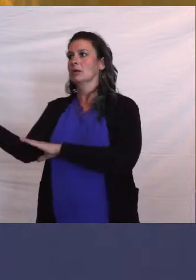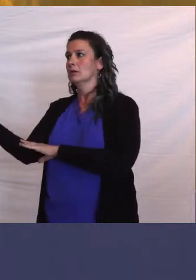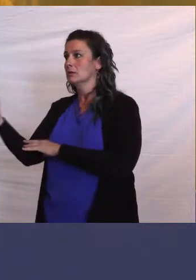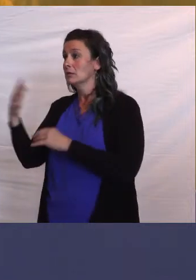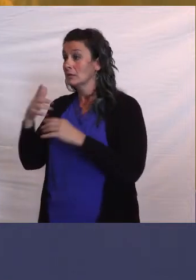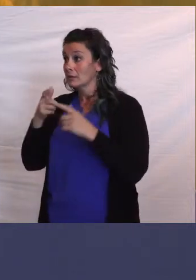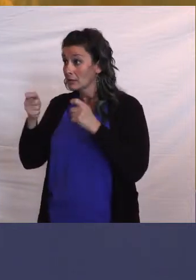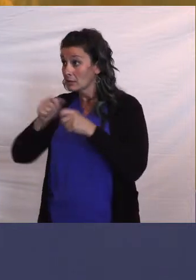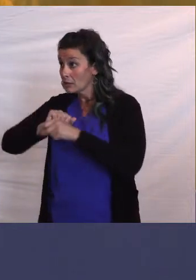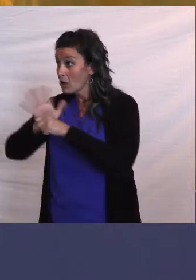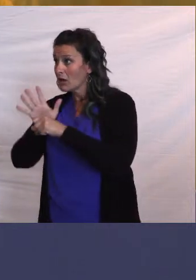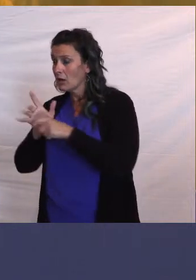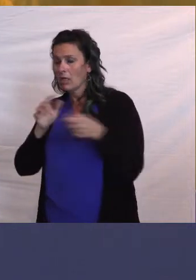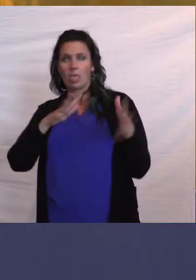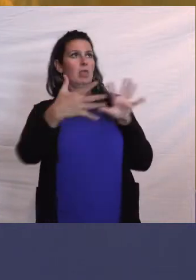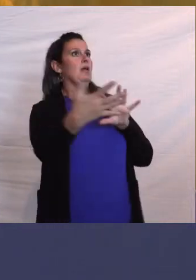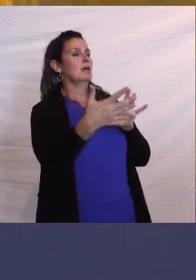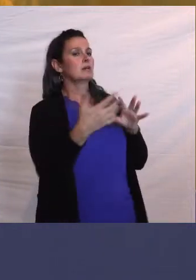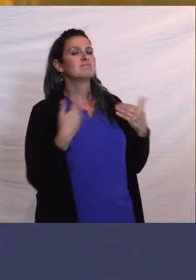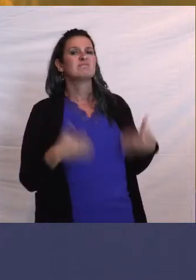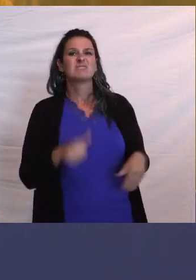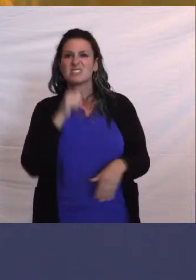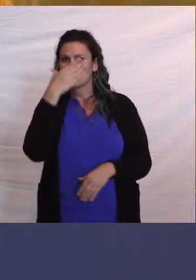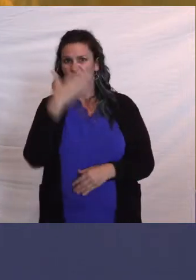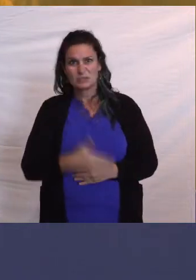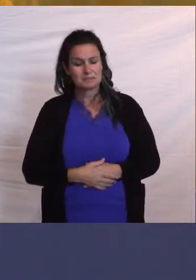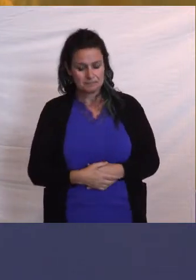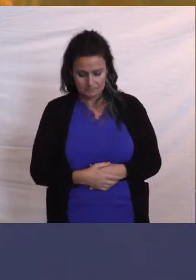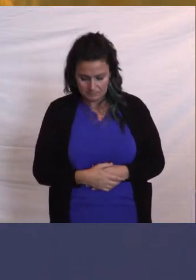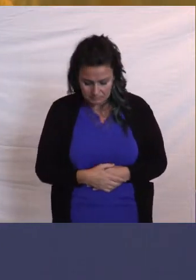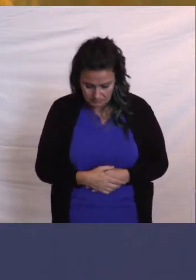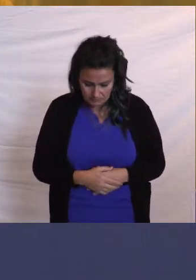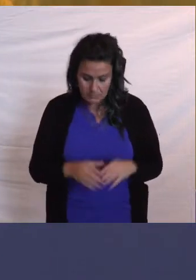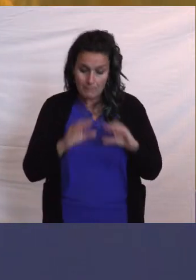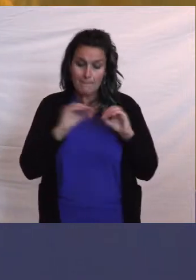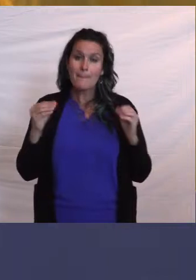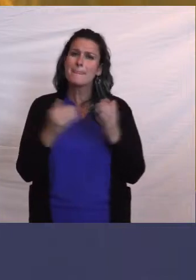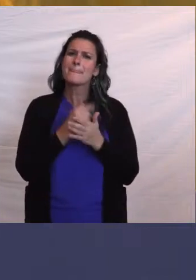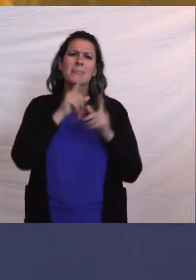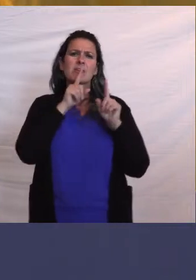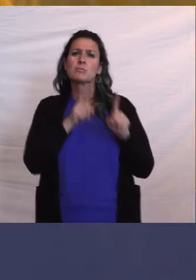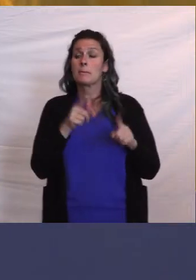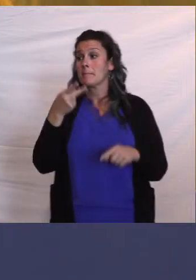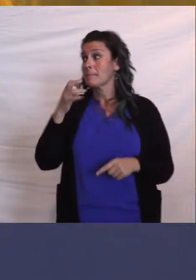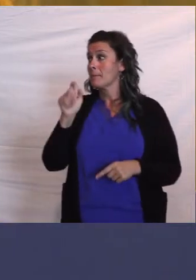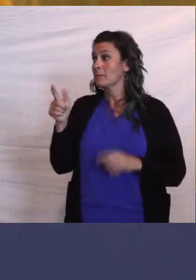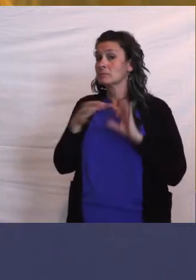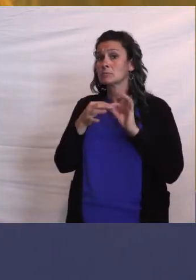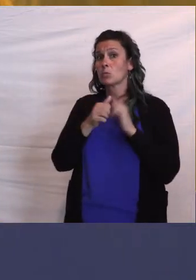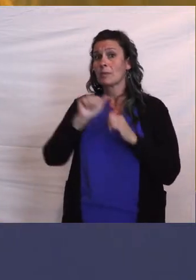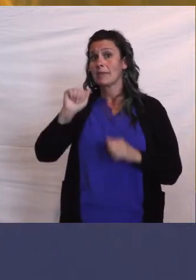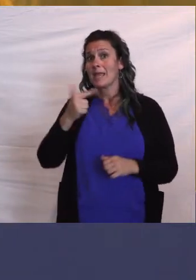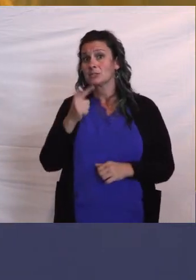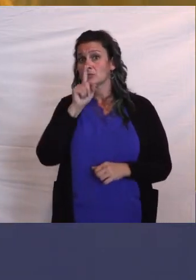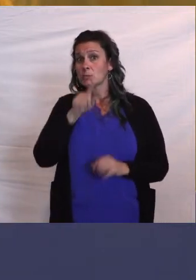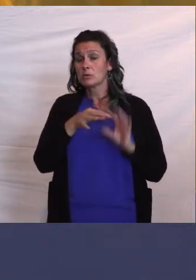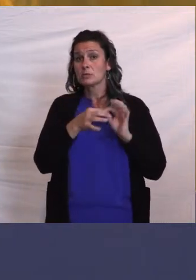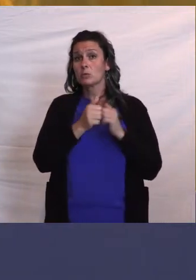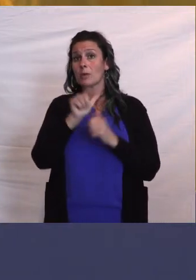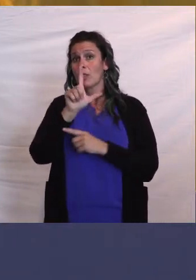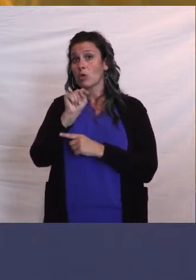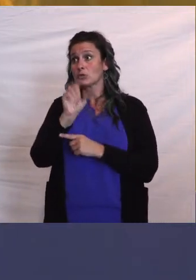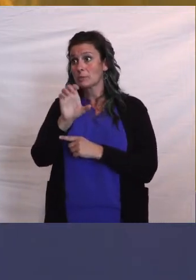of 10 of them are negative. Nothing new to report unless Paramount does on the AG's report on long-term care, and I'd